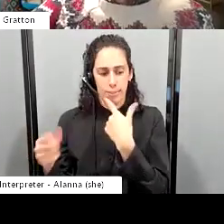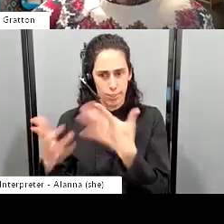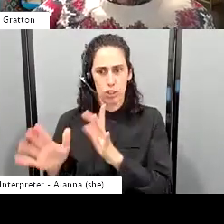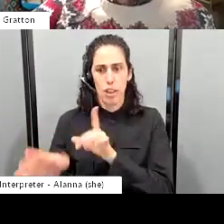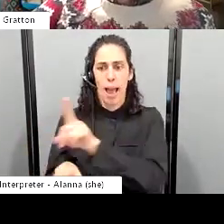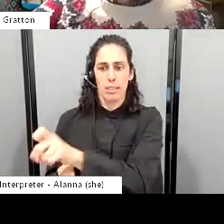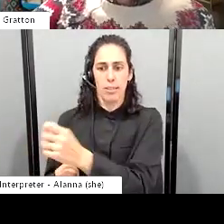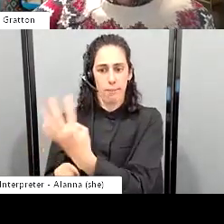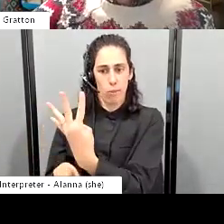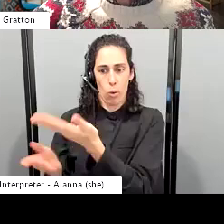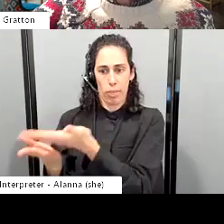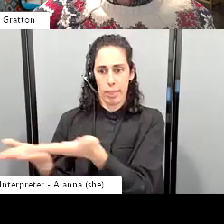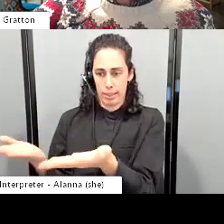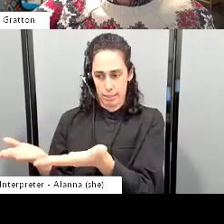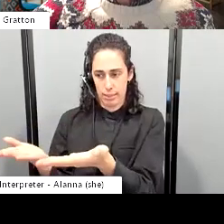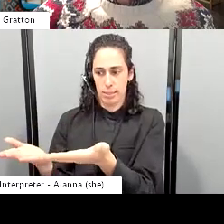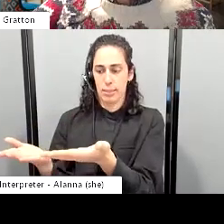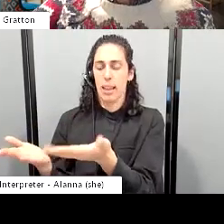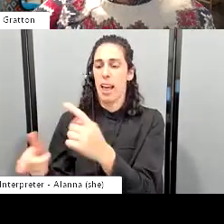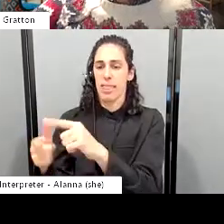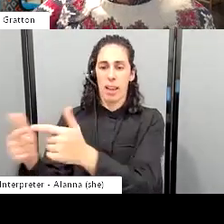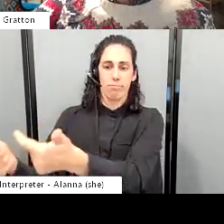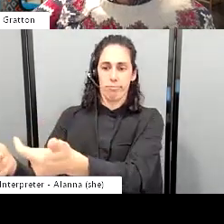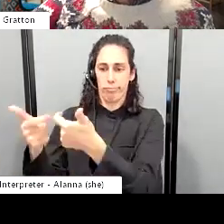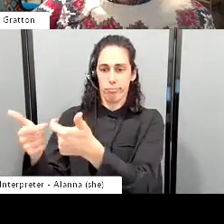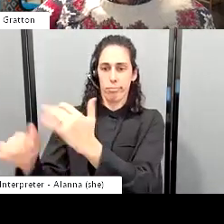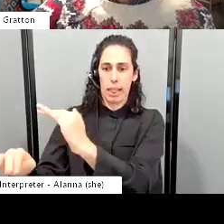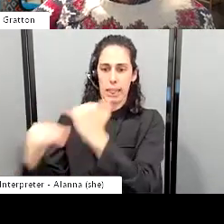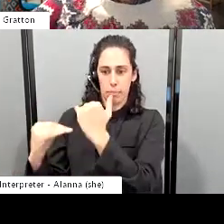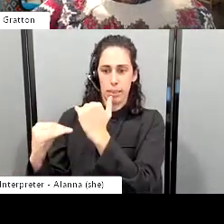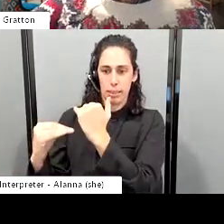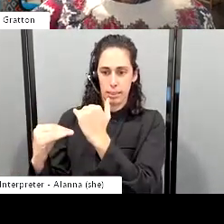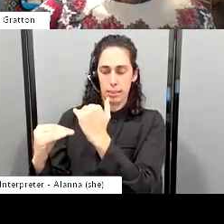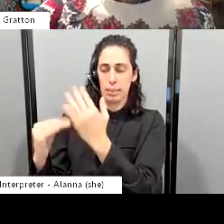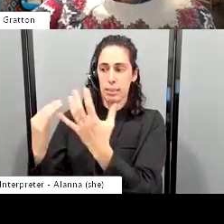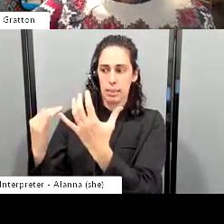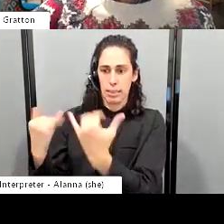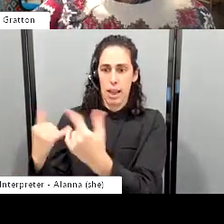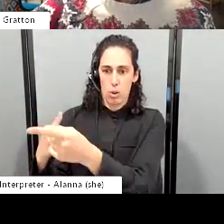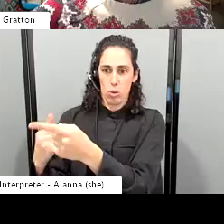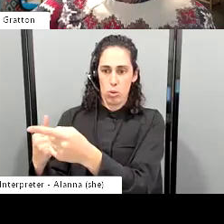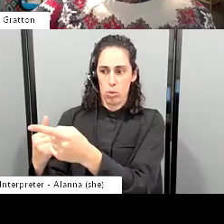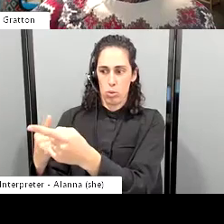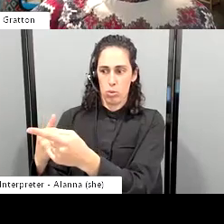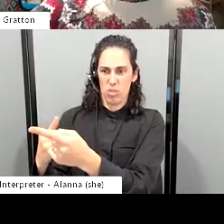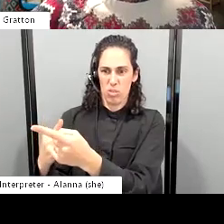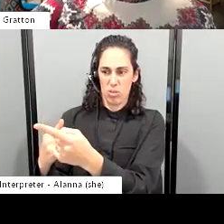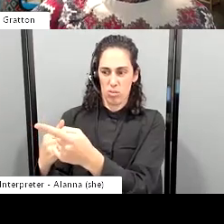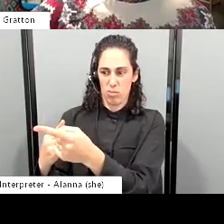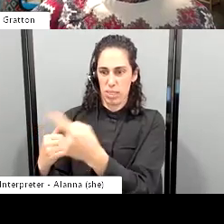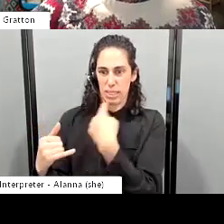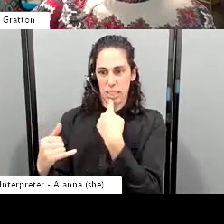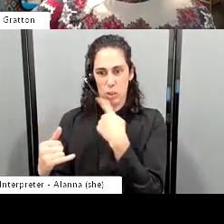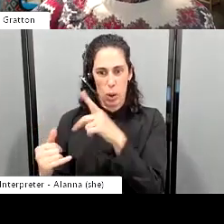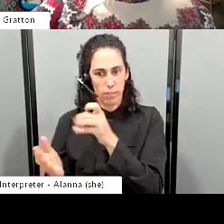there a place somewhere you indicate you want the free version, and that shouldn't happen? Yes, you probably